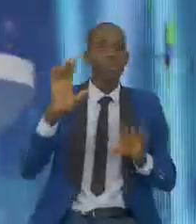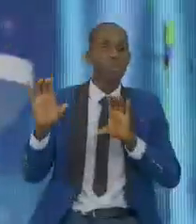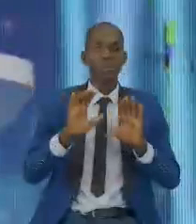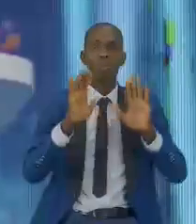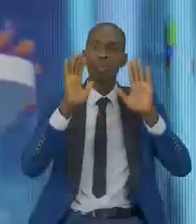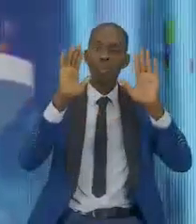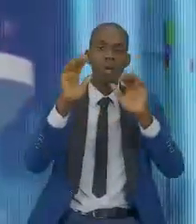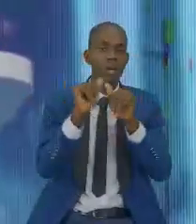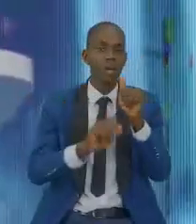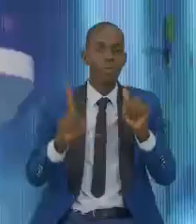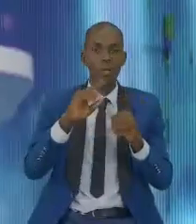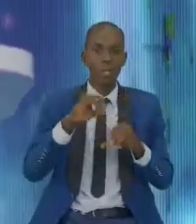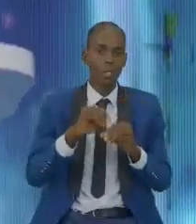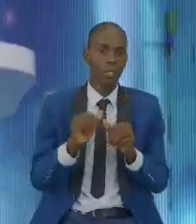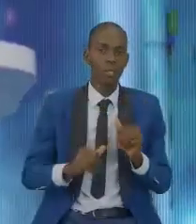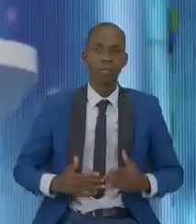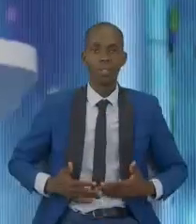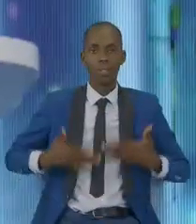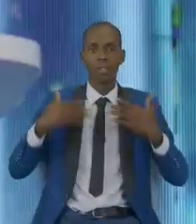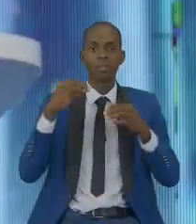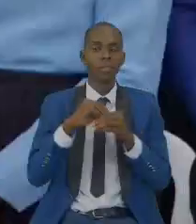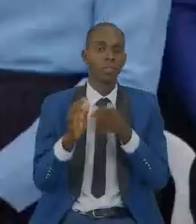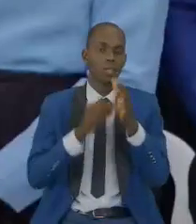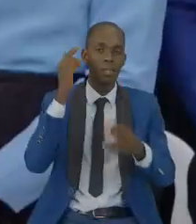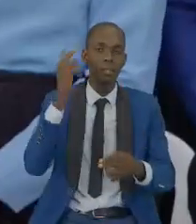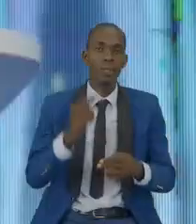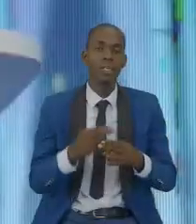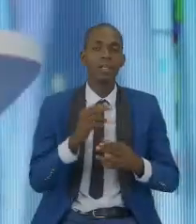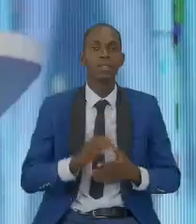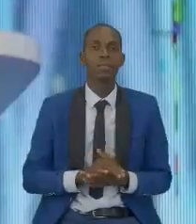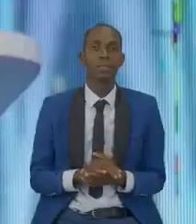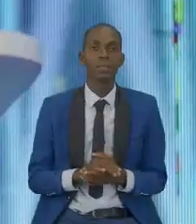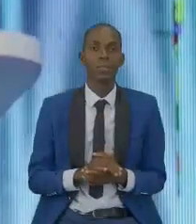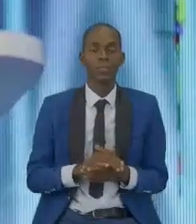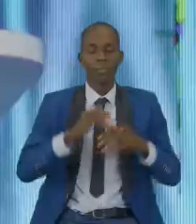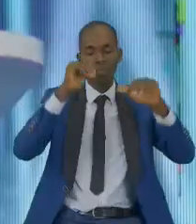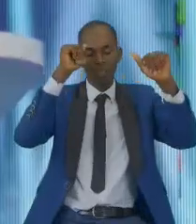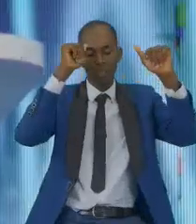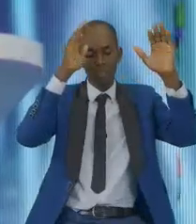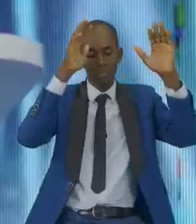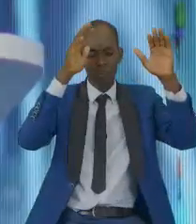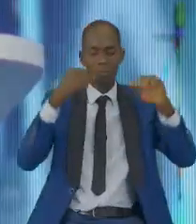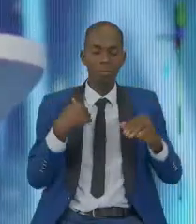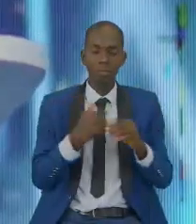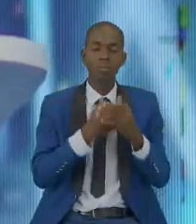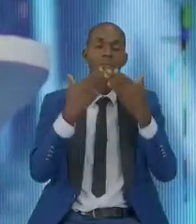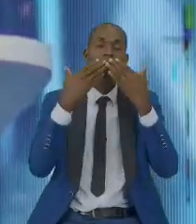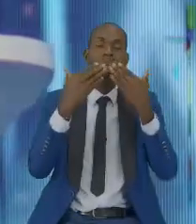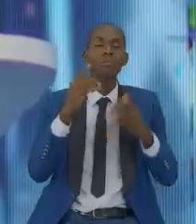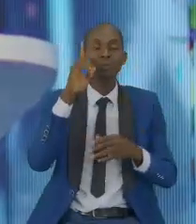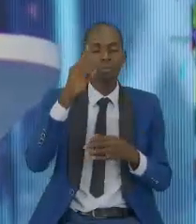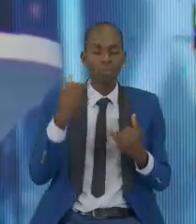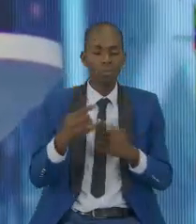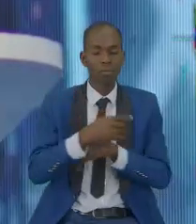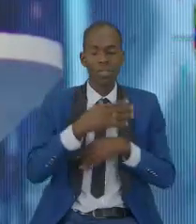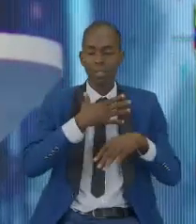everywhere in every life in Jesus' name. Father, we thank you today and bless your